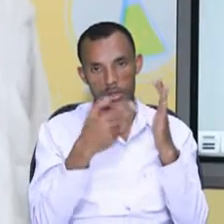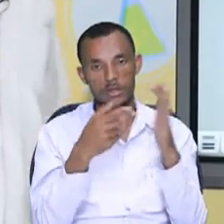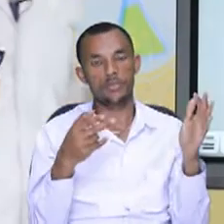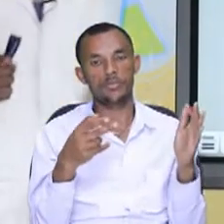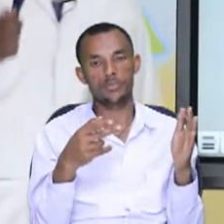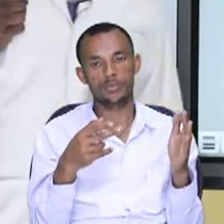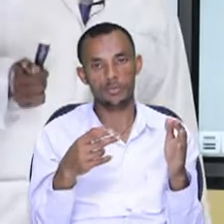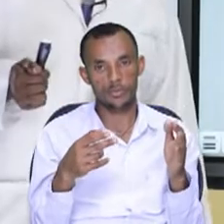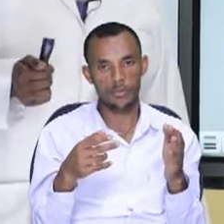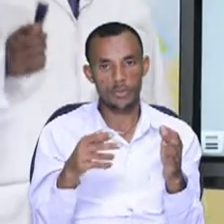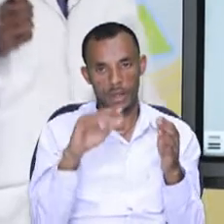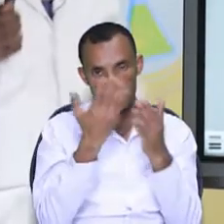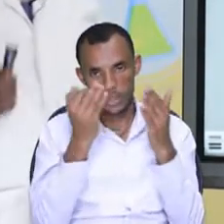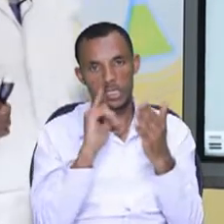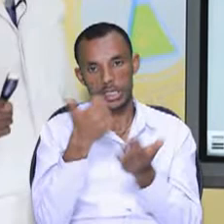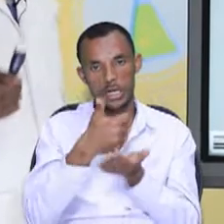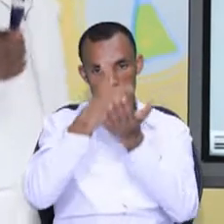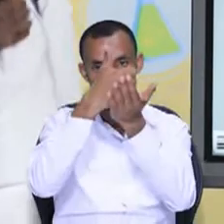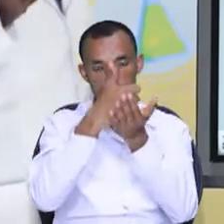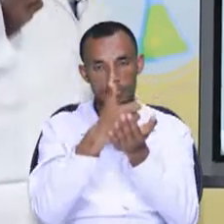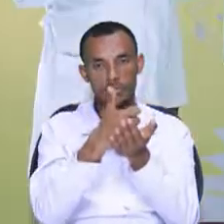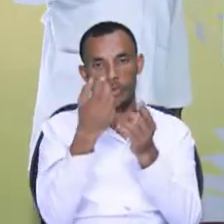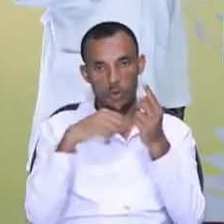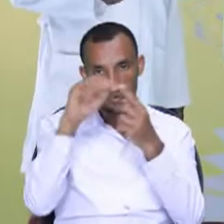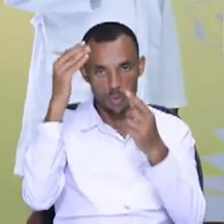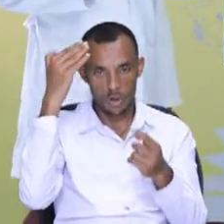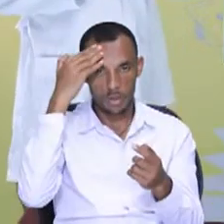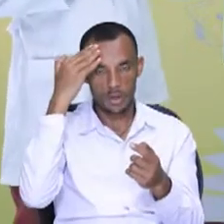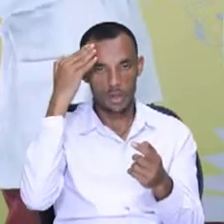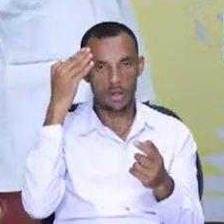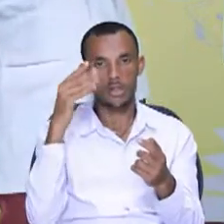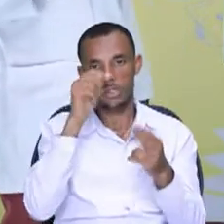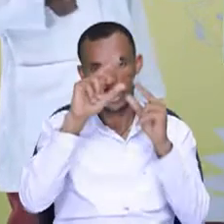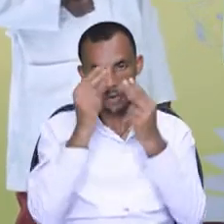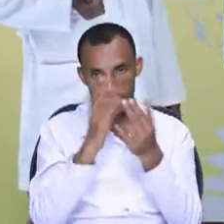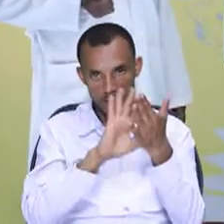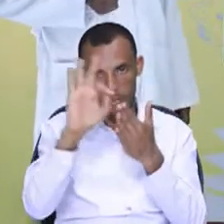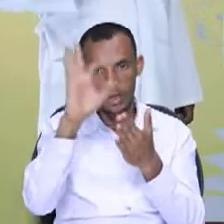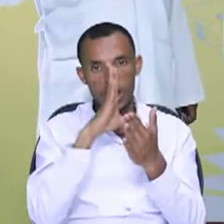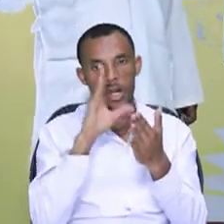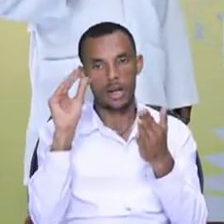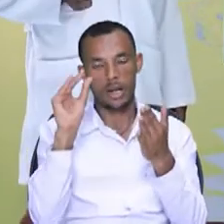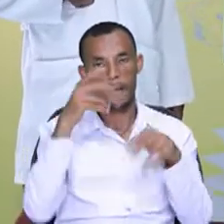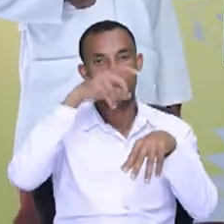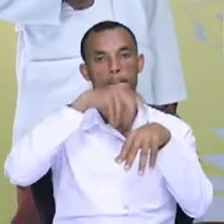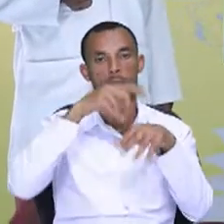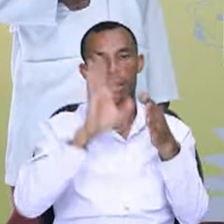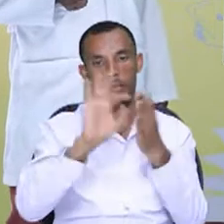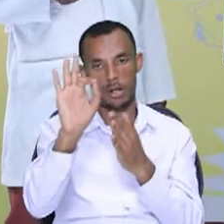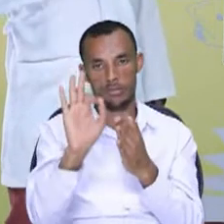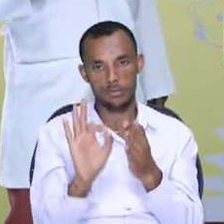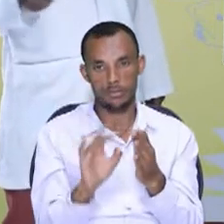configuration of an element helps to determine the group number and period number